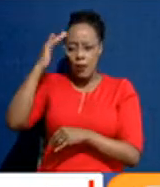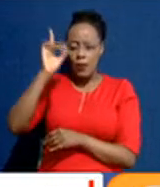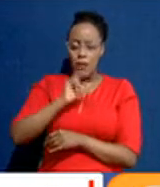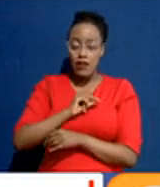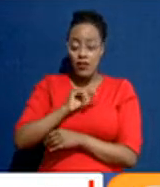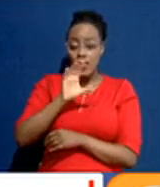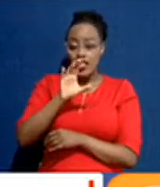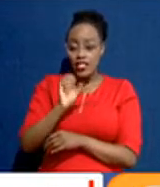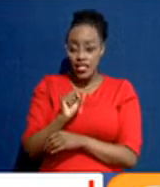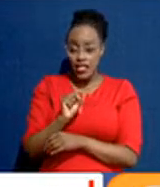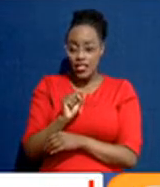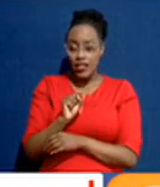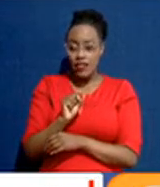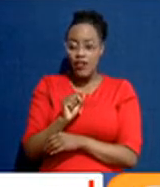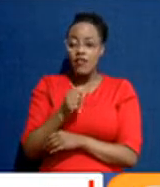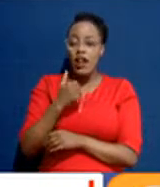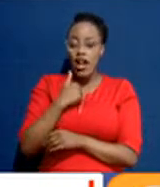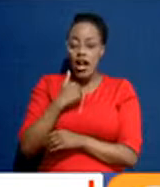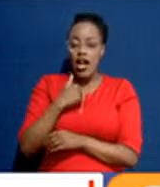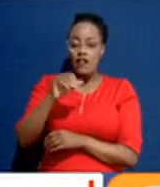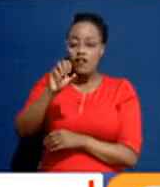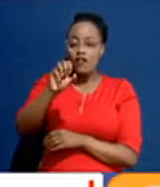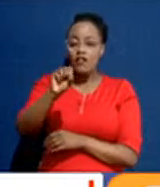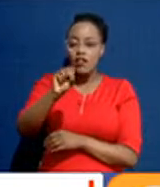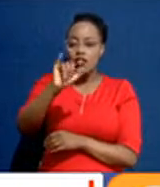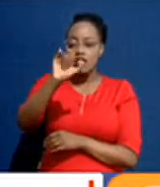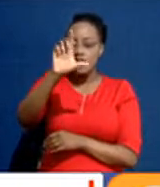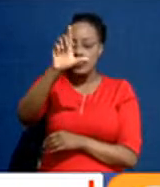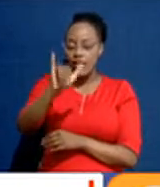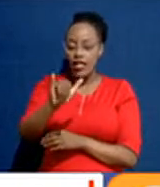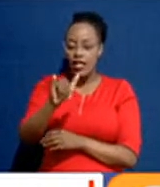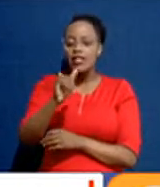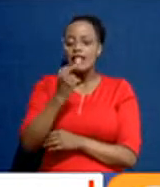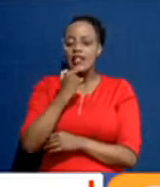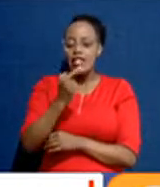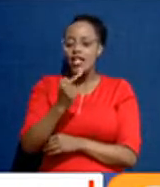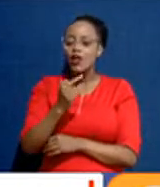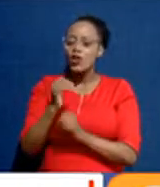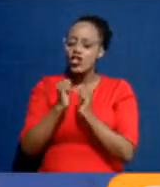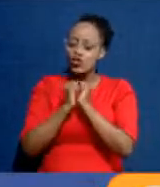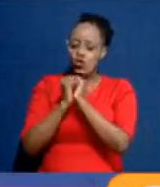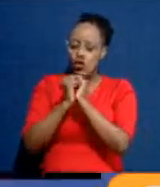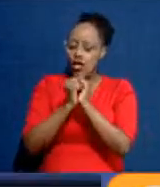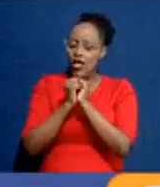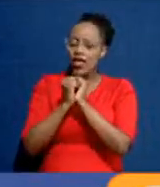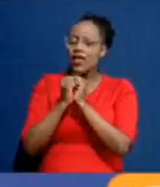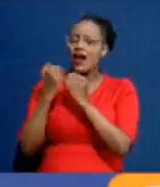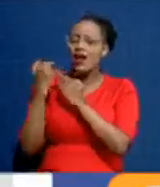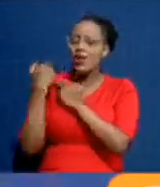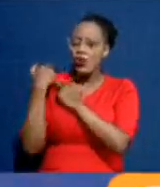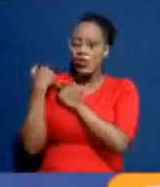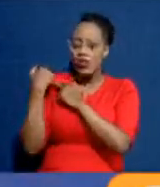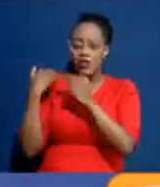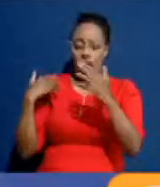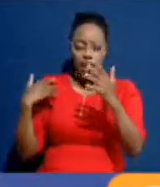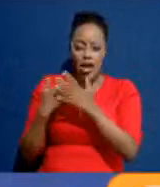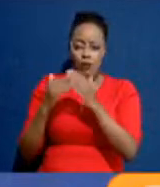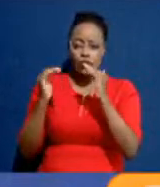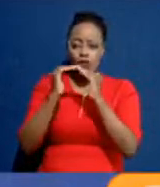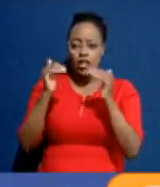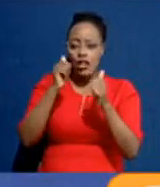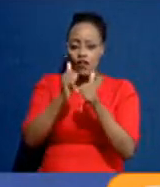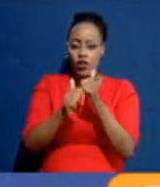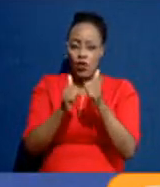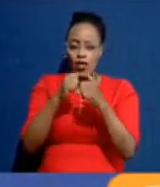cabinet, there is what Cecil Kariuki has said, collective responsibility. Collective responsibility to the extent